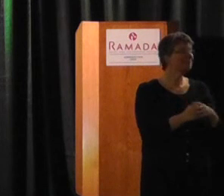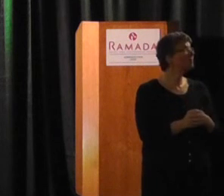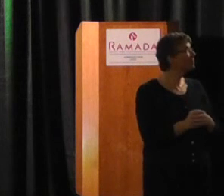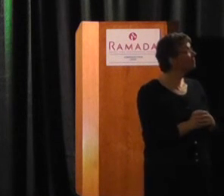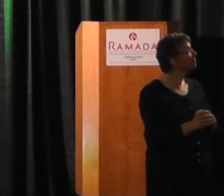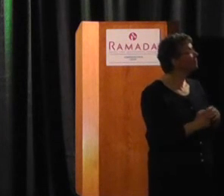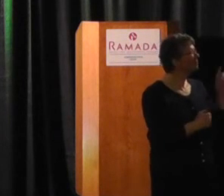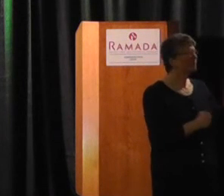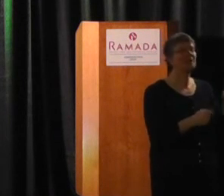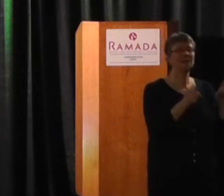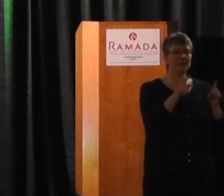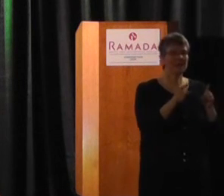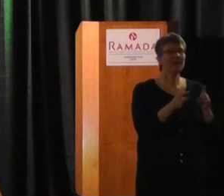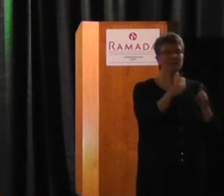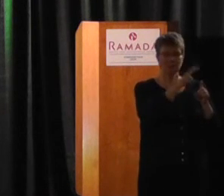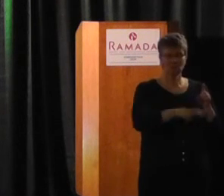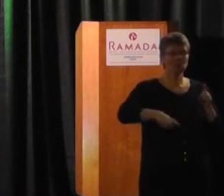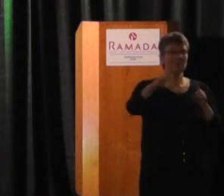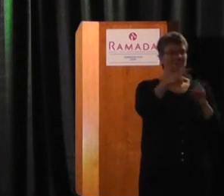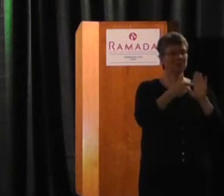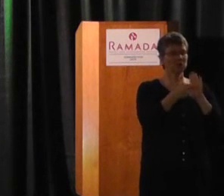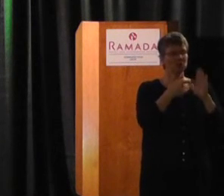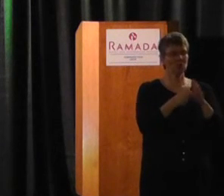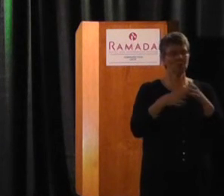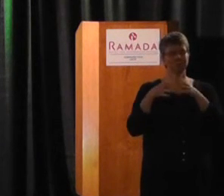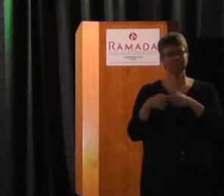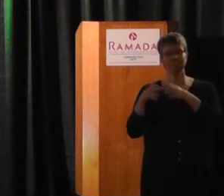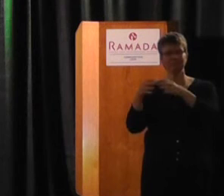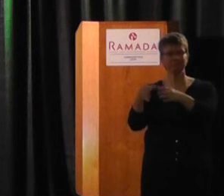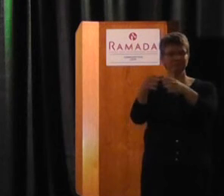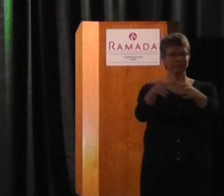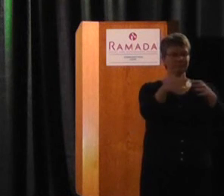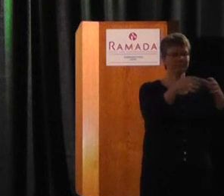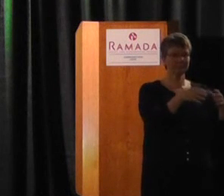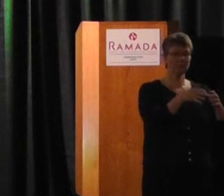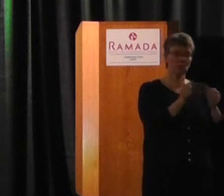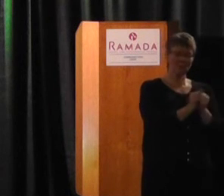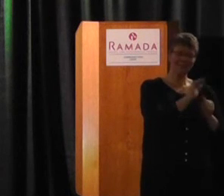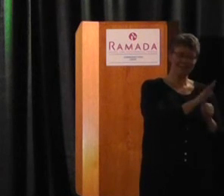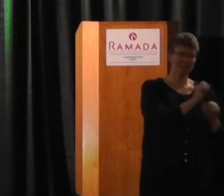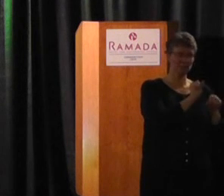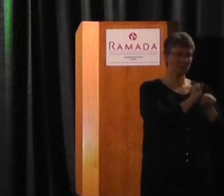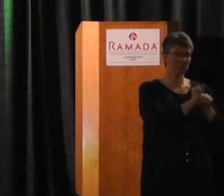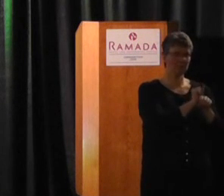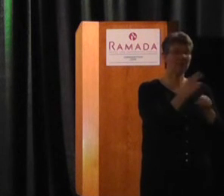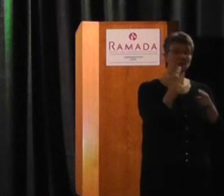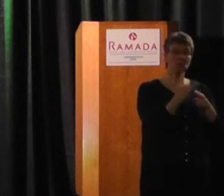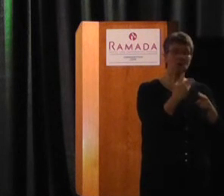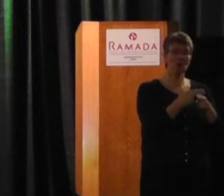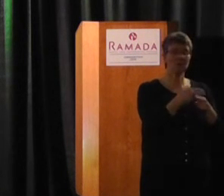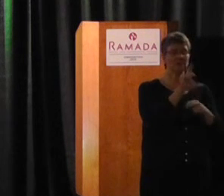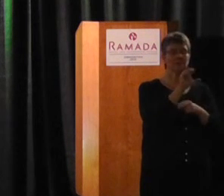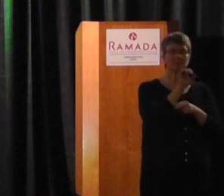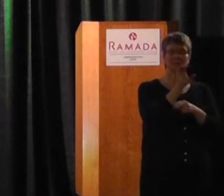large traveling art exhibit featuring the work of one of the artists from our collective. Scott named his show Confusement. The show is based